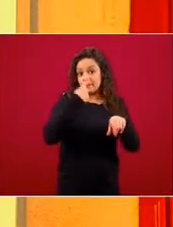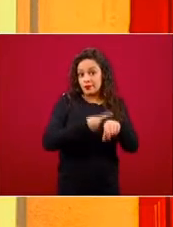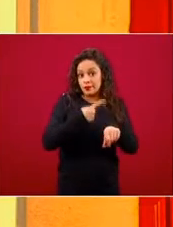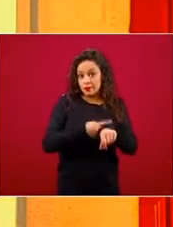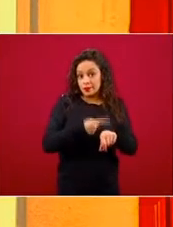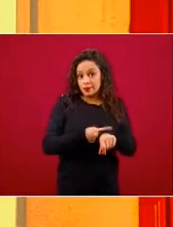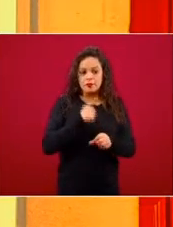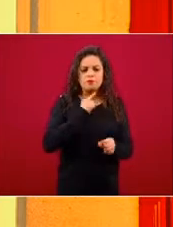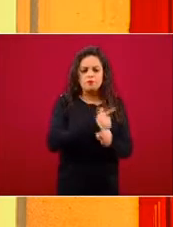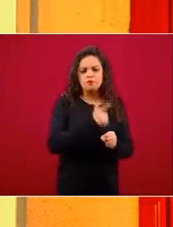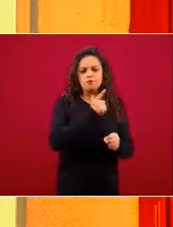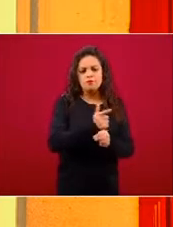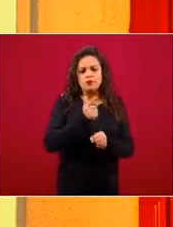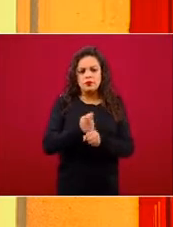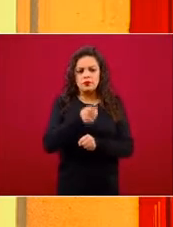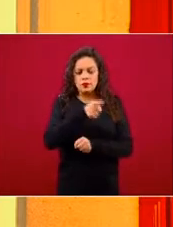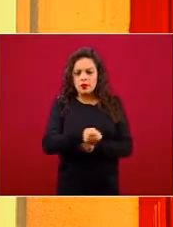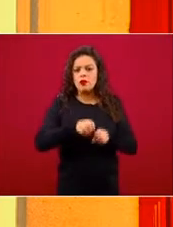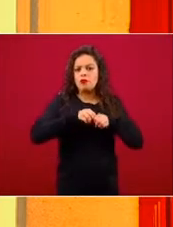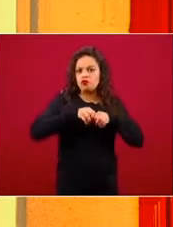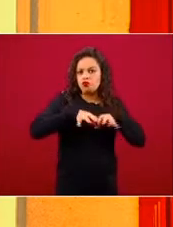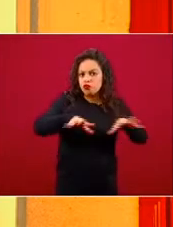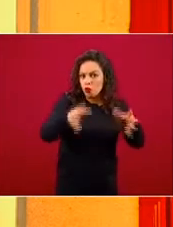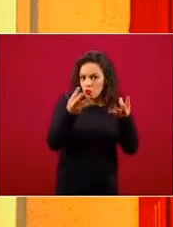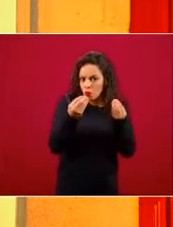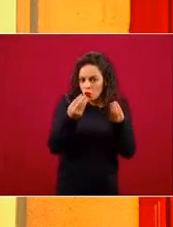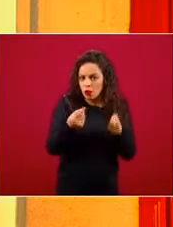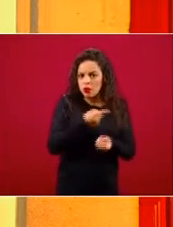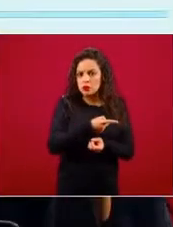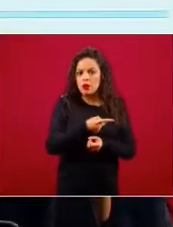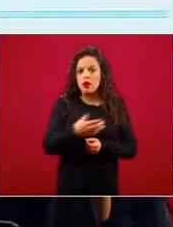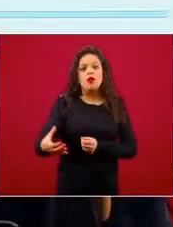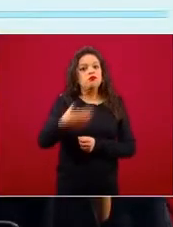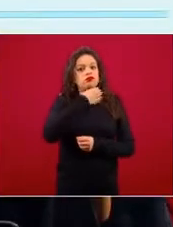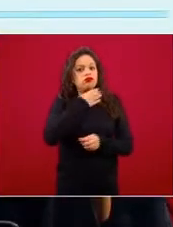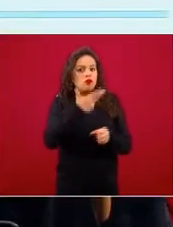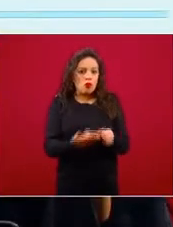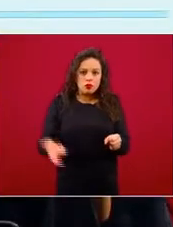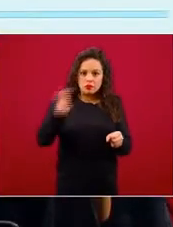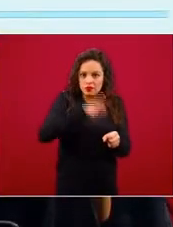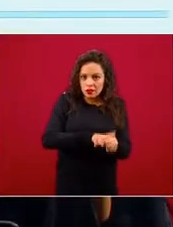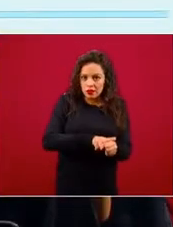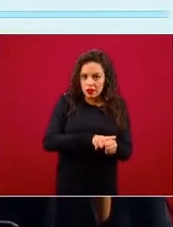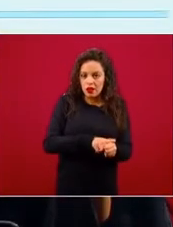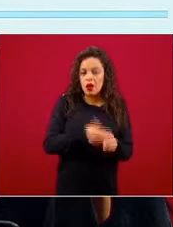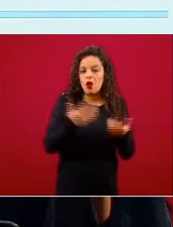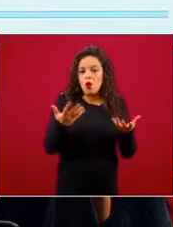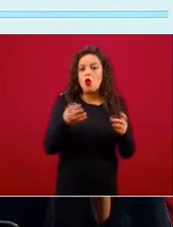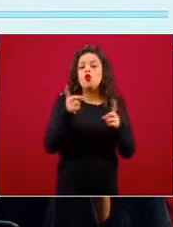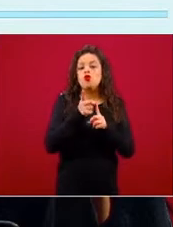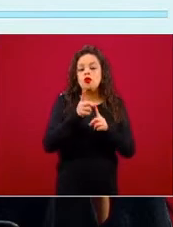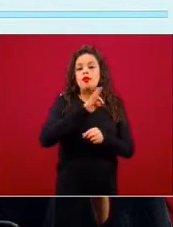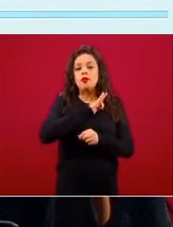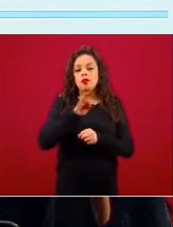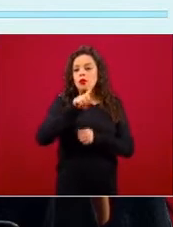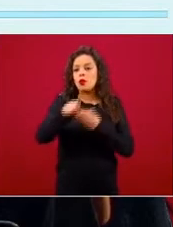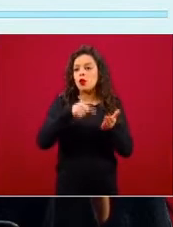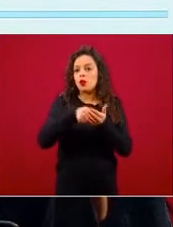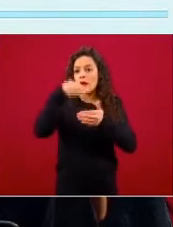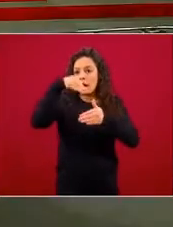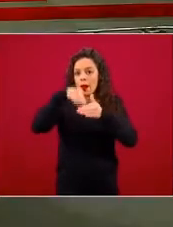propagating or not, if it's saturating hospitals, if we need preventive actions, et cetera, et cetera. Next.